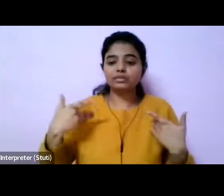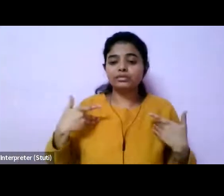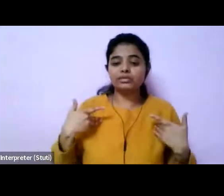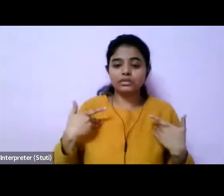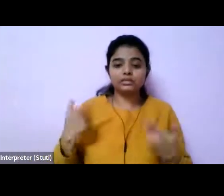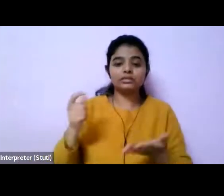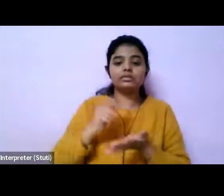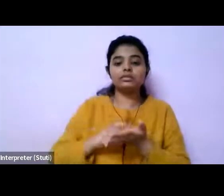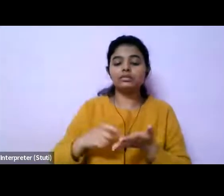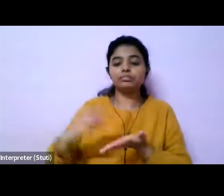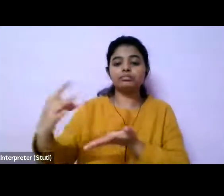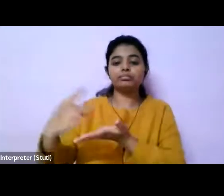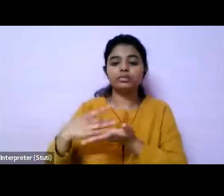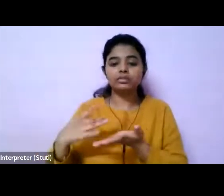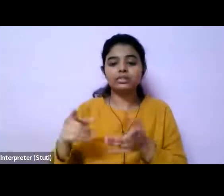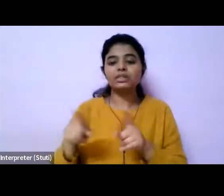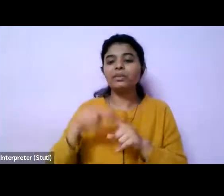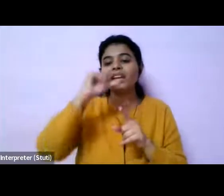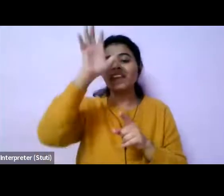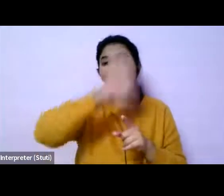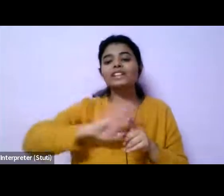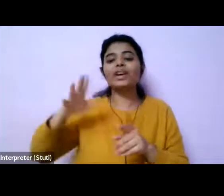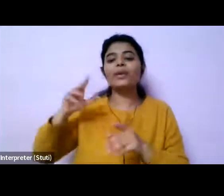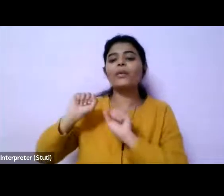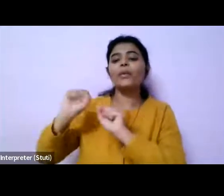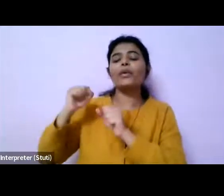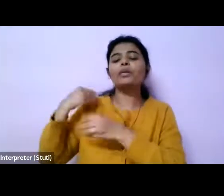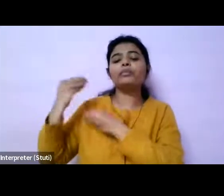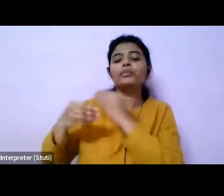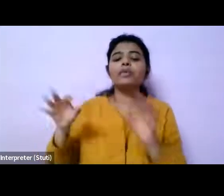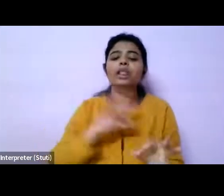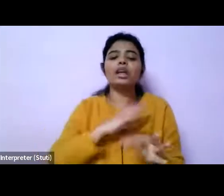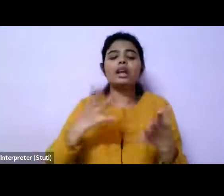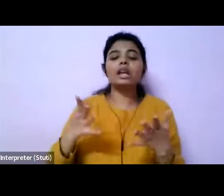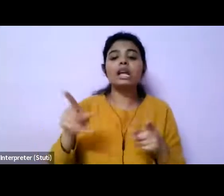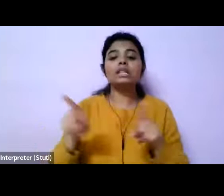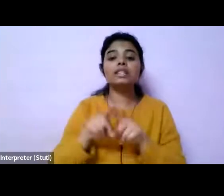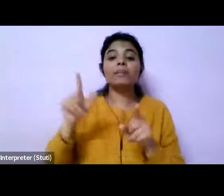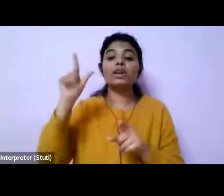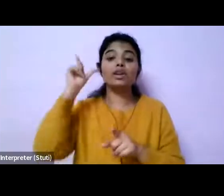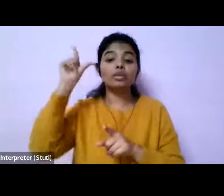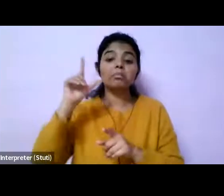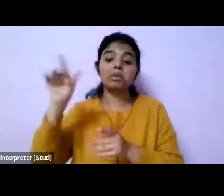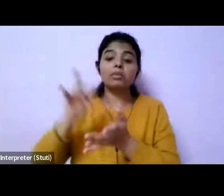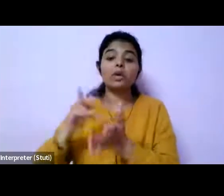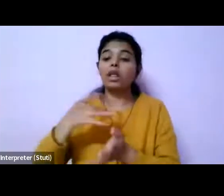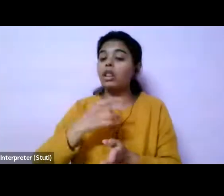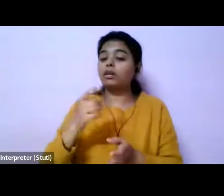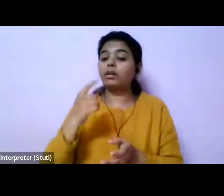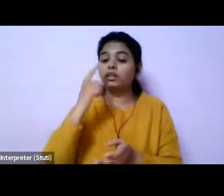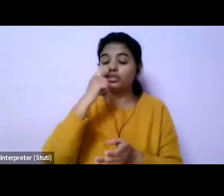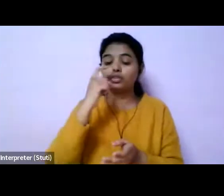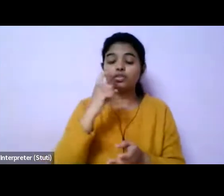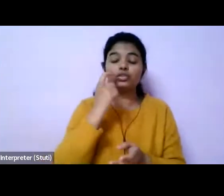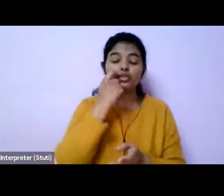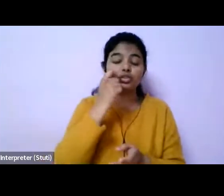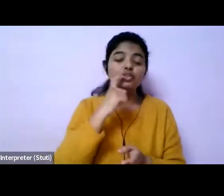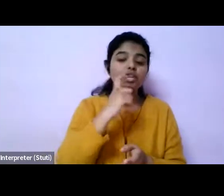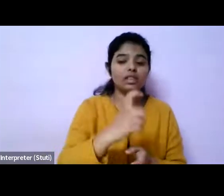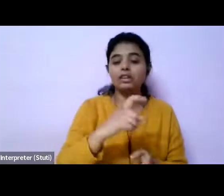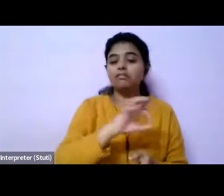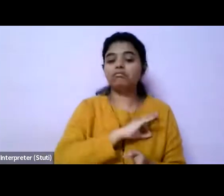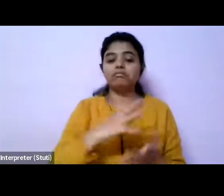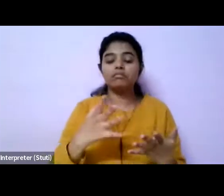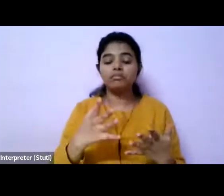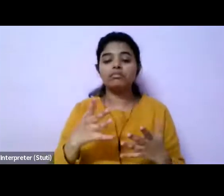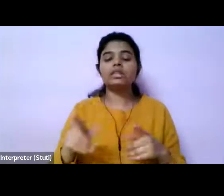the condition of India's colonial past. As Chandan's dead Siamese other, Tara is not only embedded inside